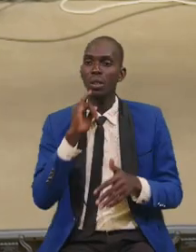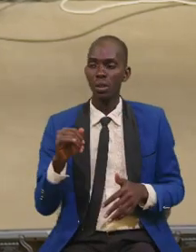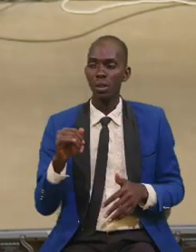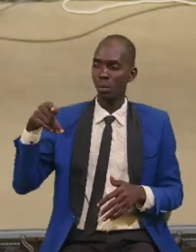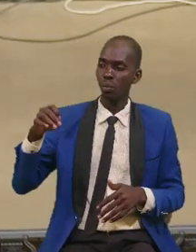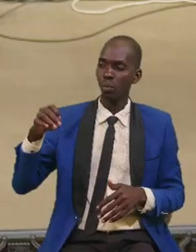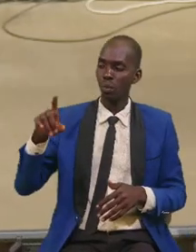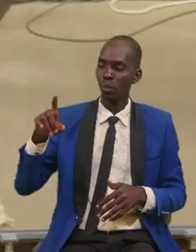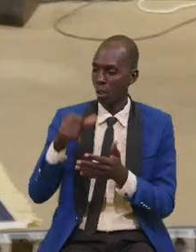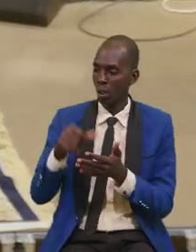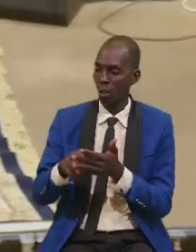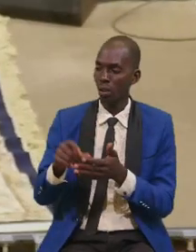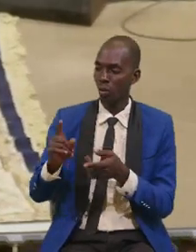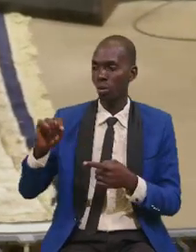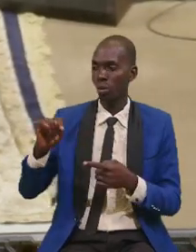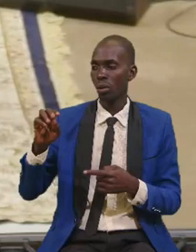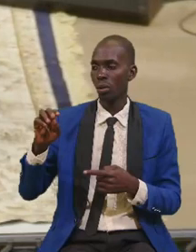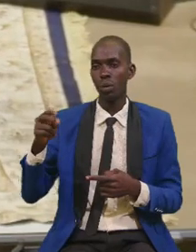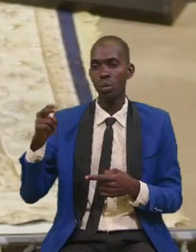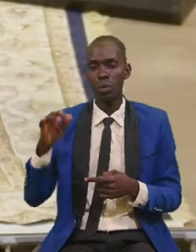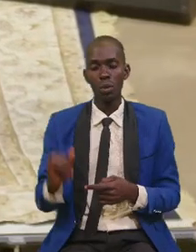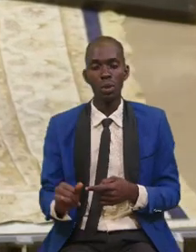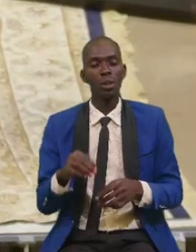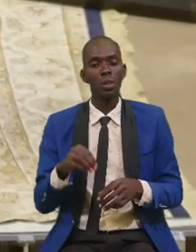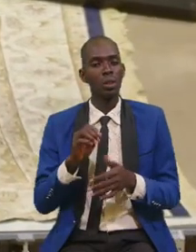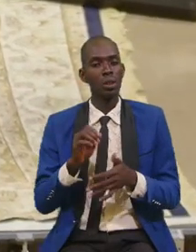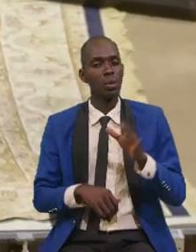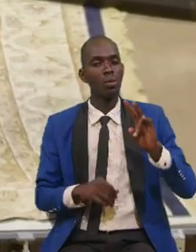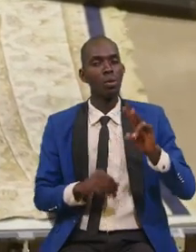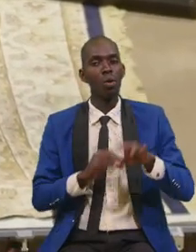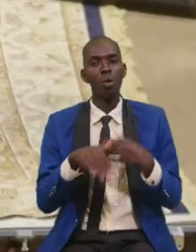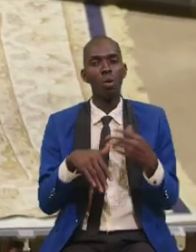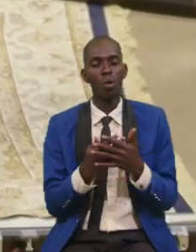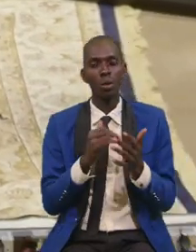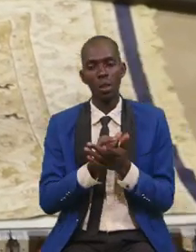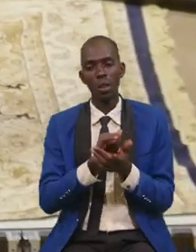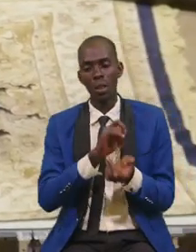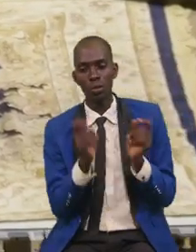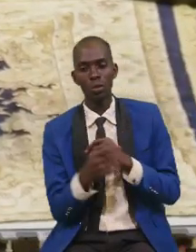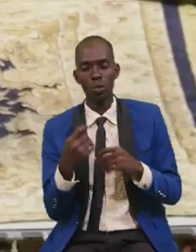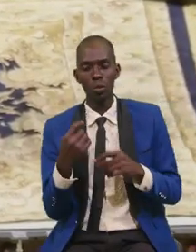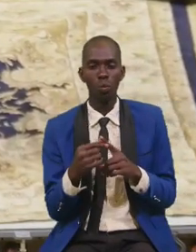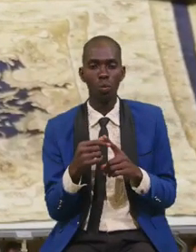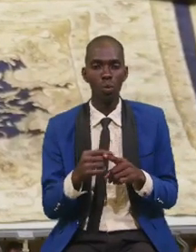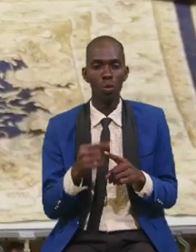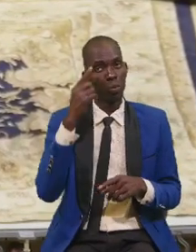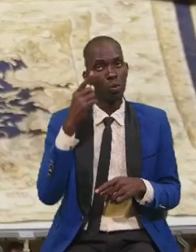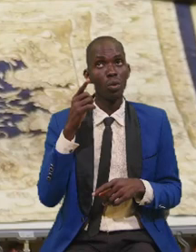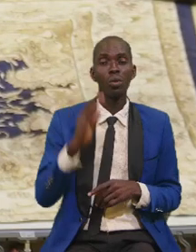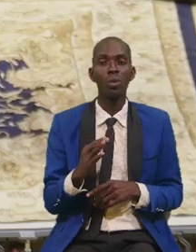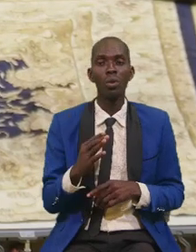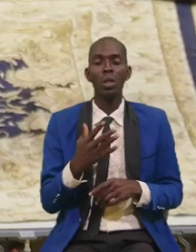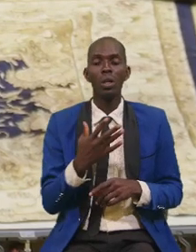Chapter 17, they that have turned the world upside down are come hither also. Where is